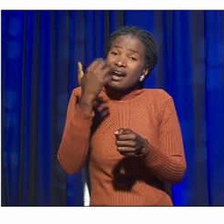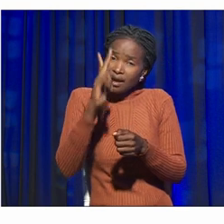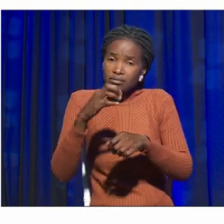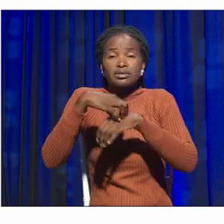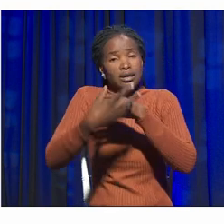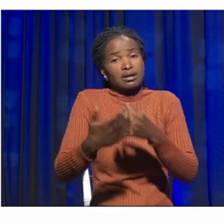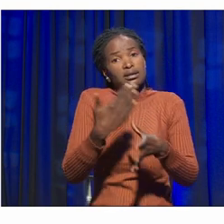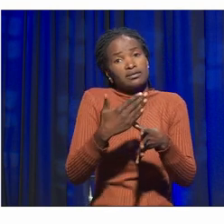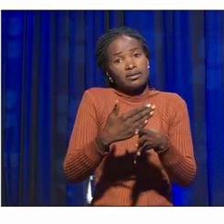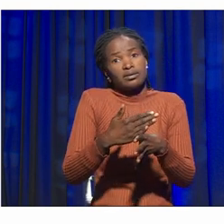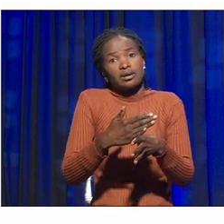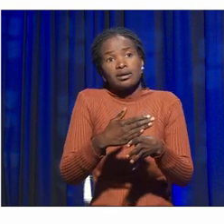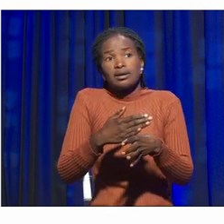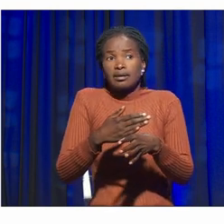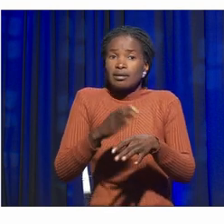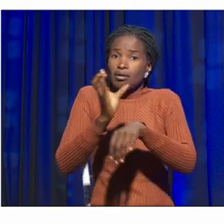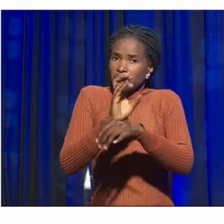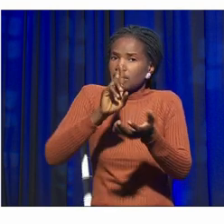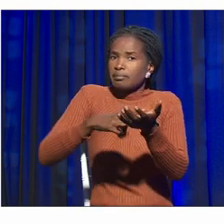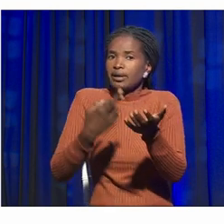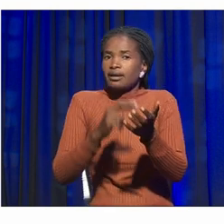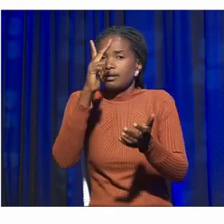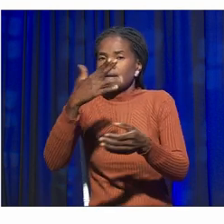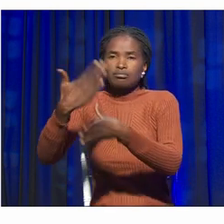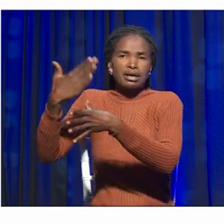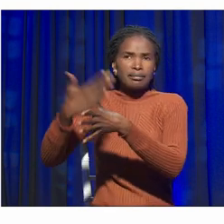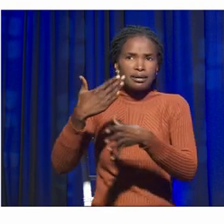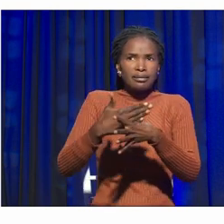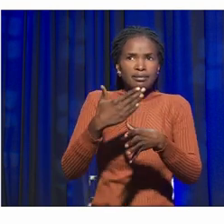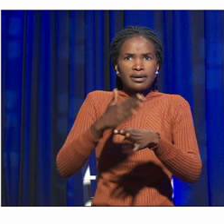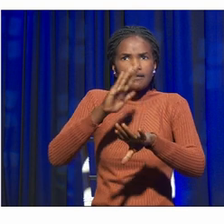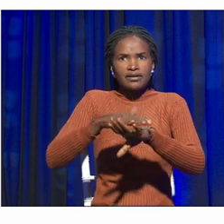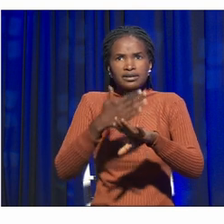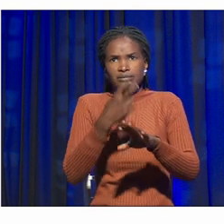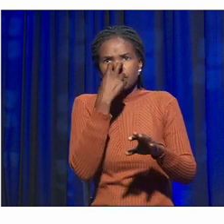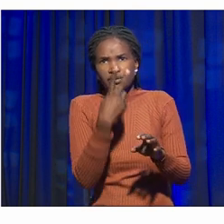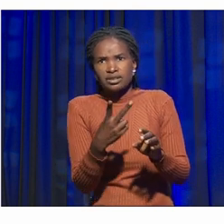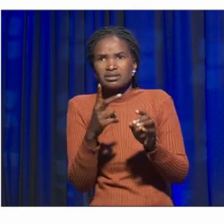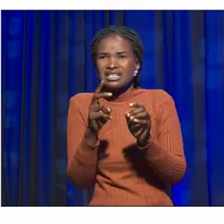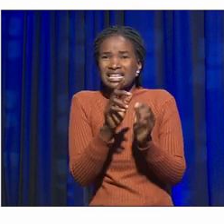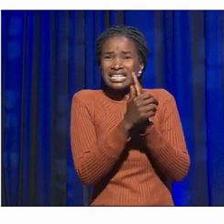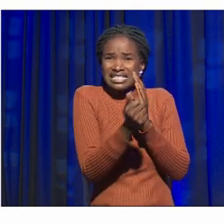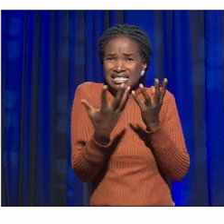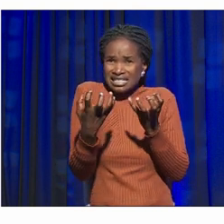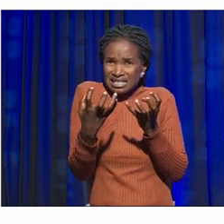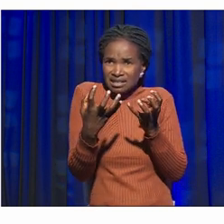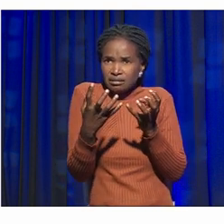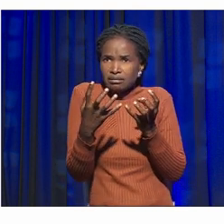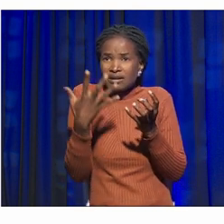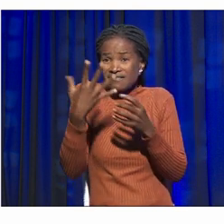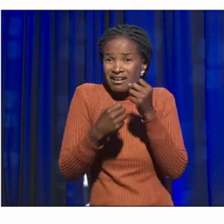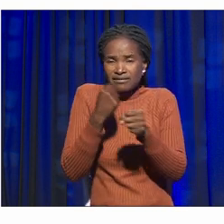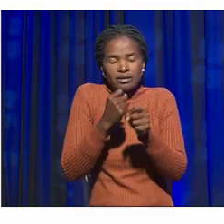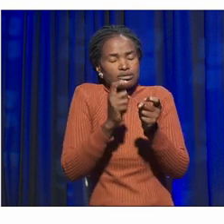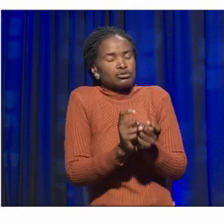need for the skills. Yes. And as we can see here, dramatic shifts. Absolutely.